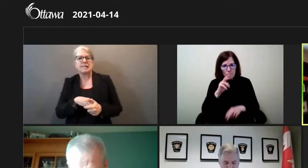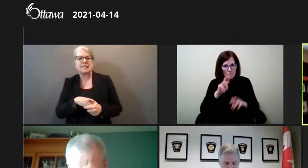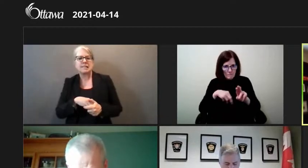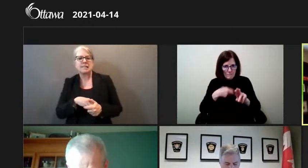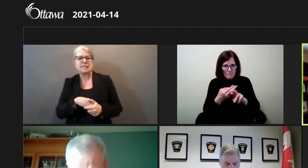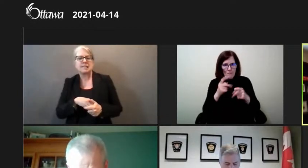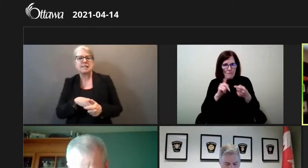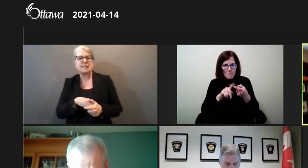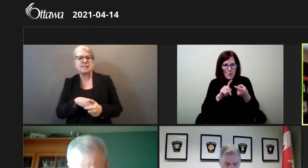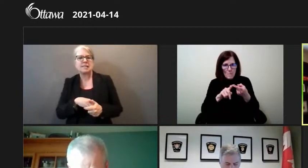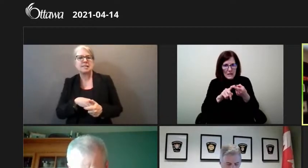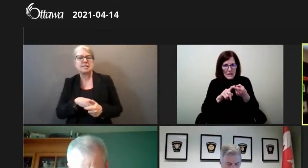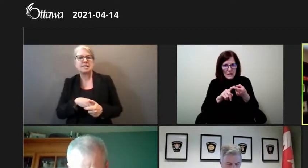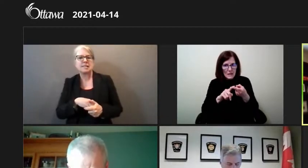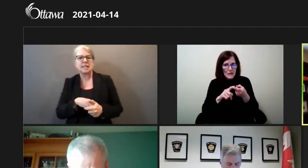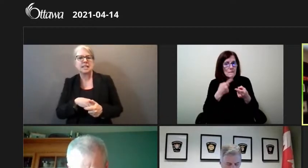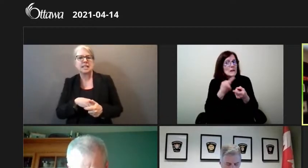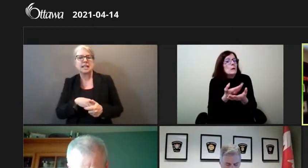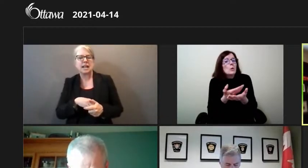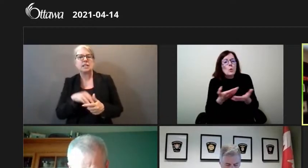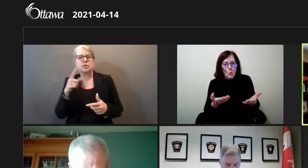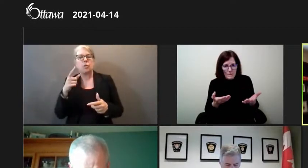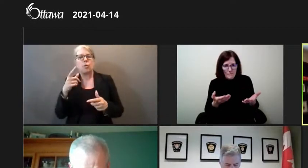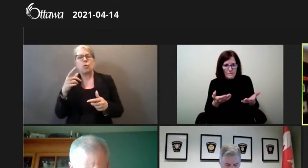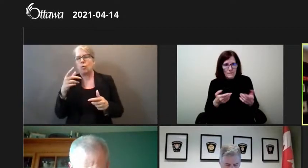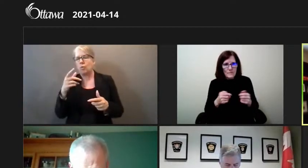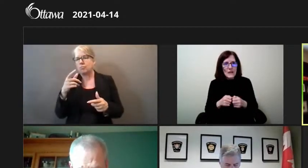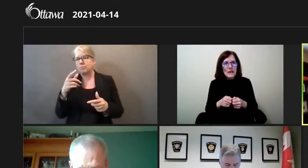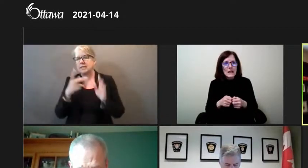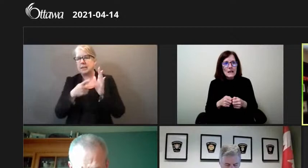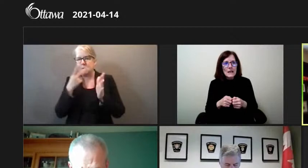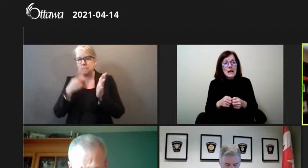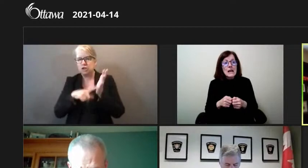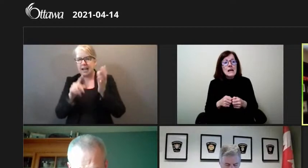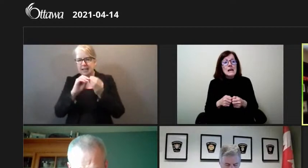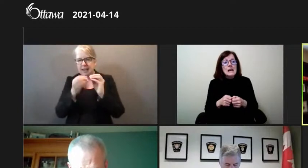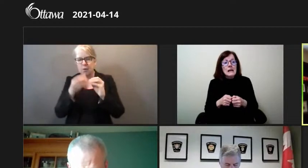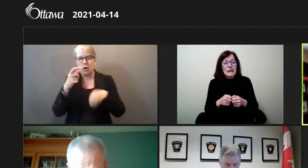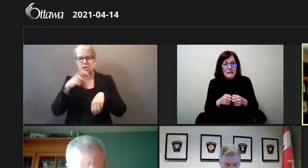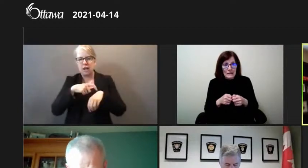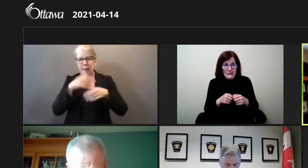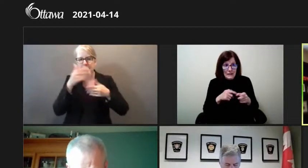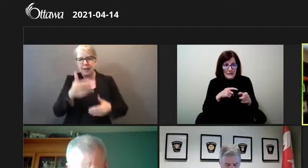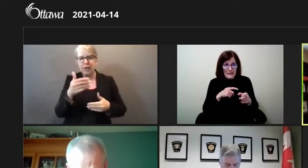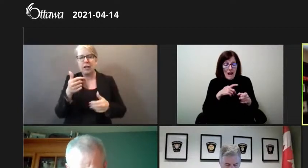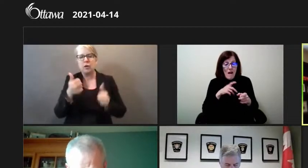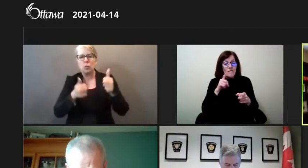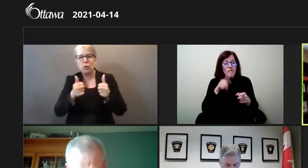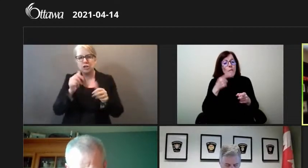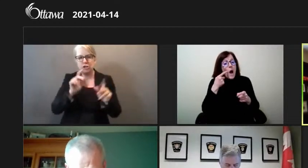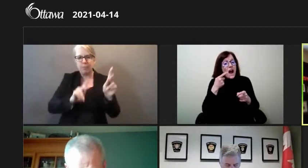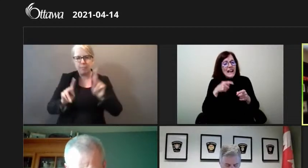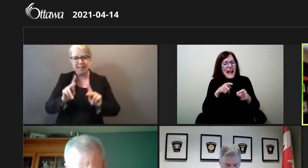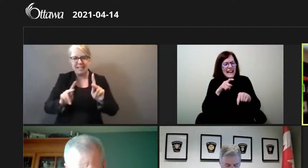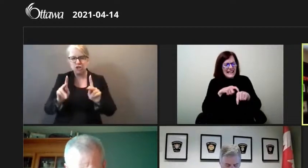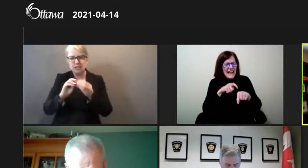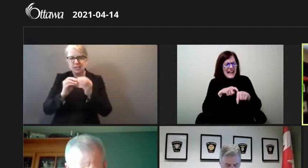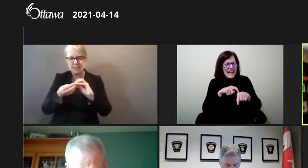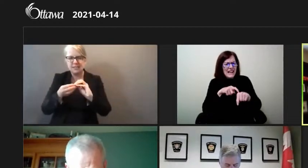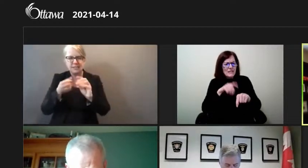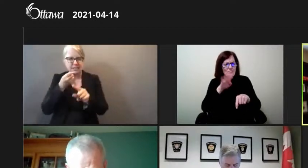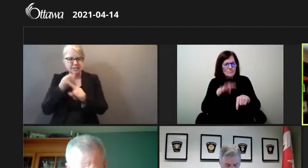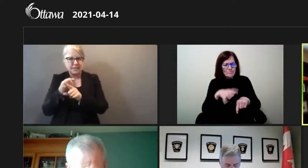double check the numbers over what time period, for what population, you know, that sort of thing, just to see, you